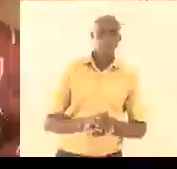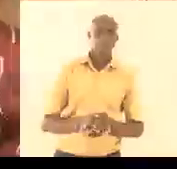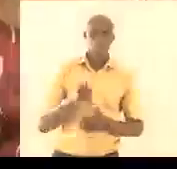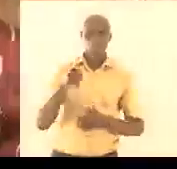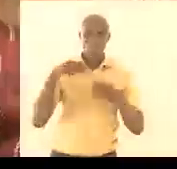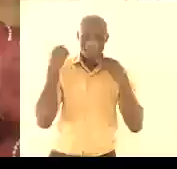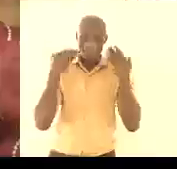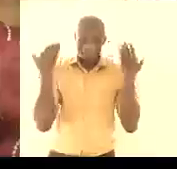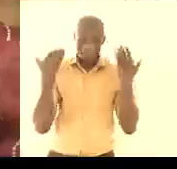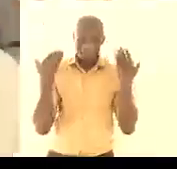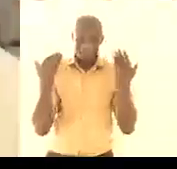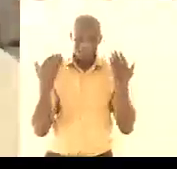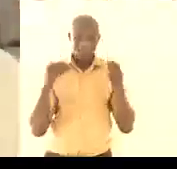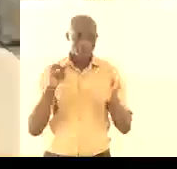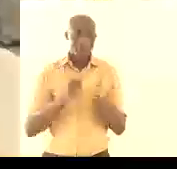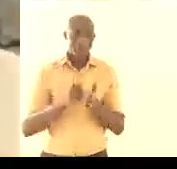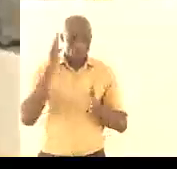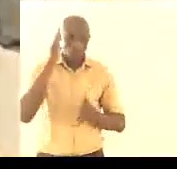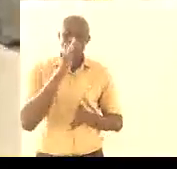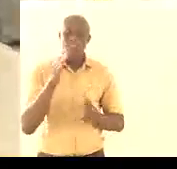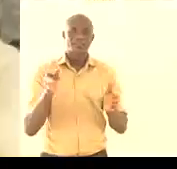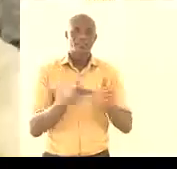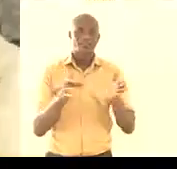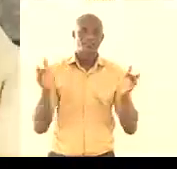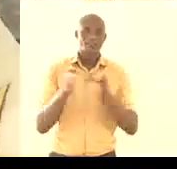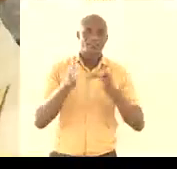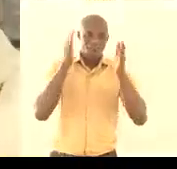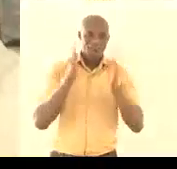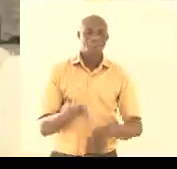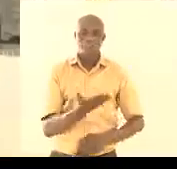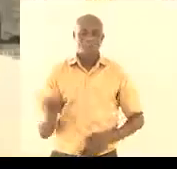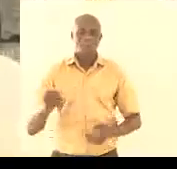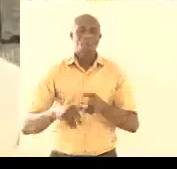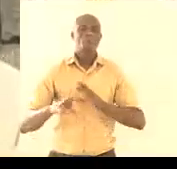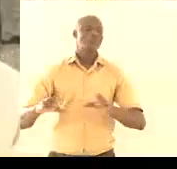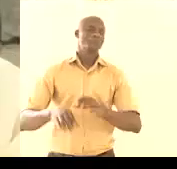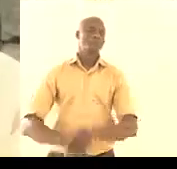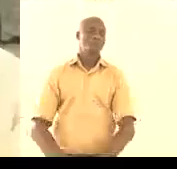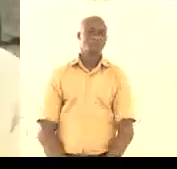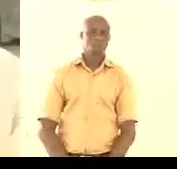You are laughing. Would that not be a Christian thing to do?